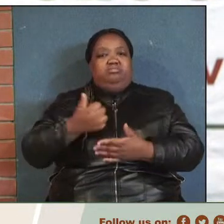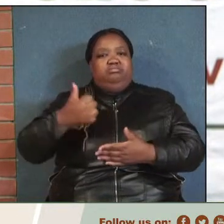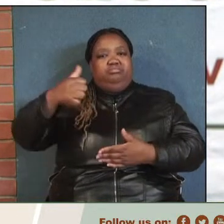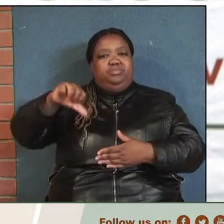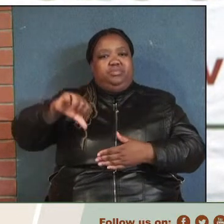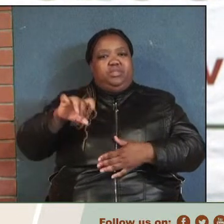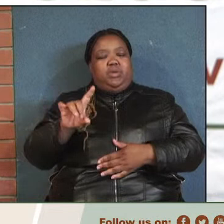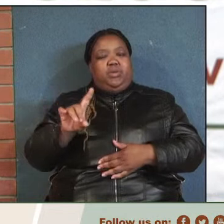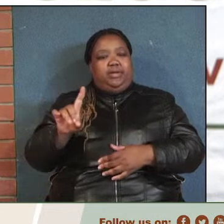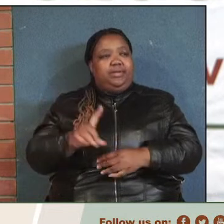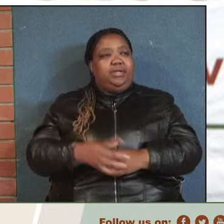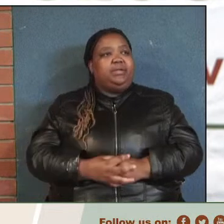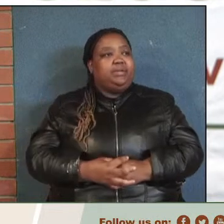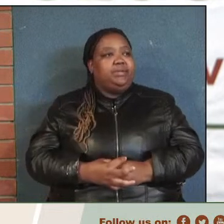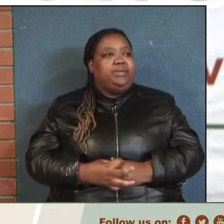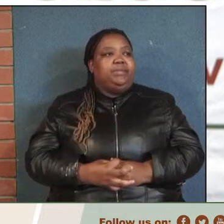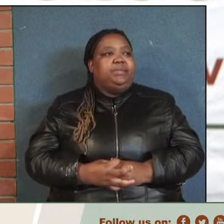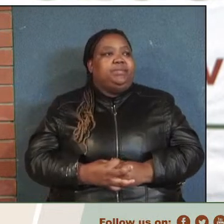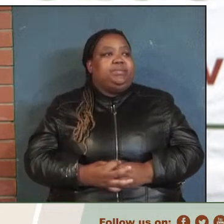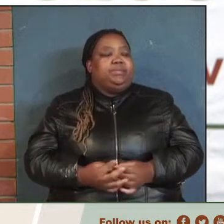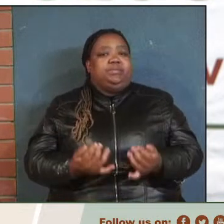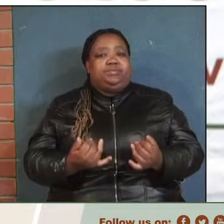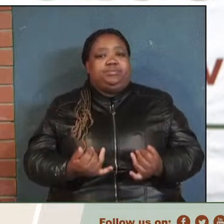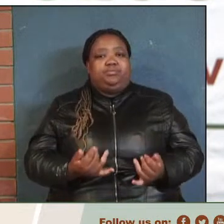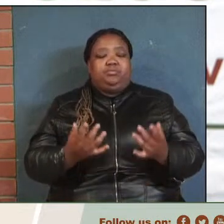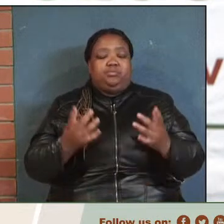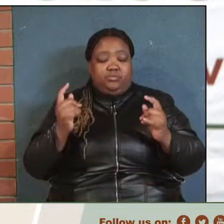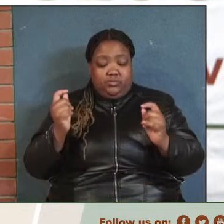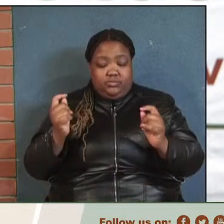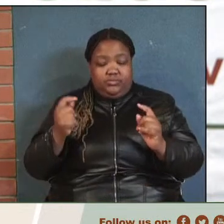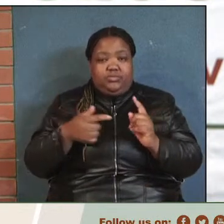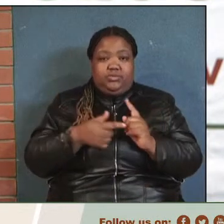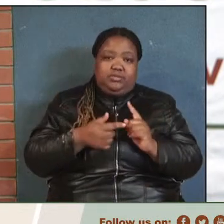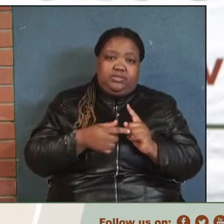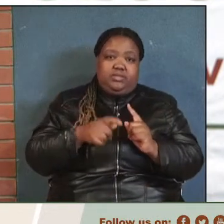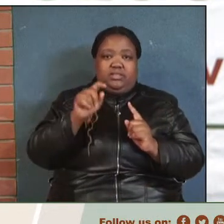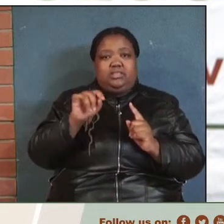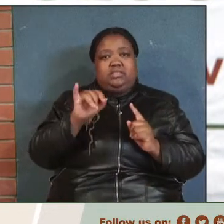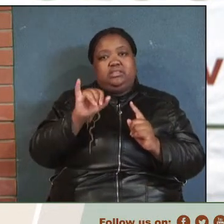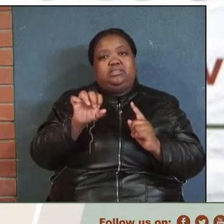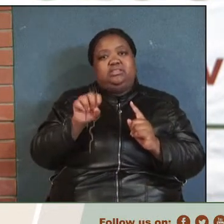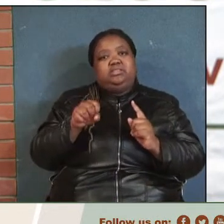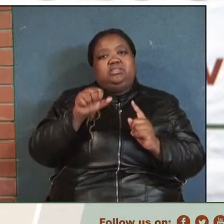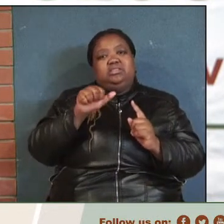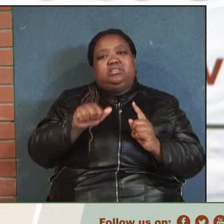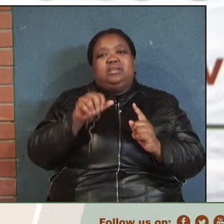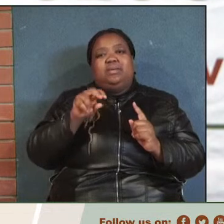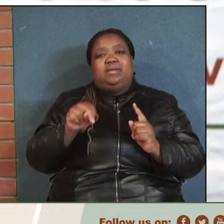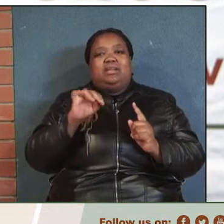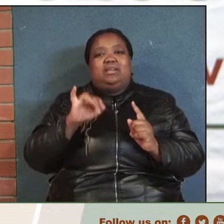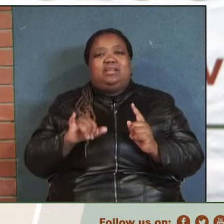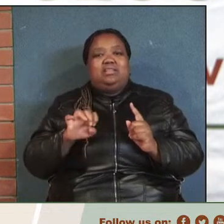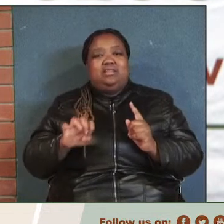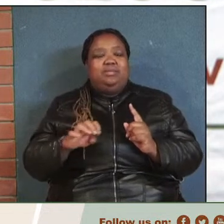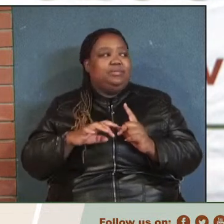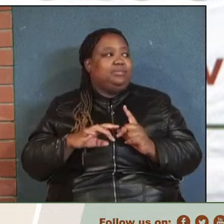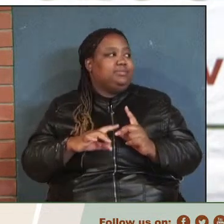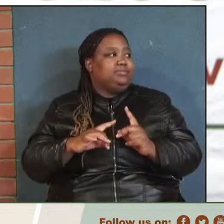I now call on Honorable Tisane, the chairperson of this commission, to present their commission's report.